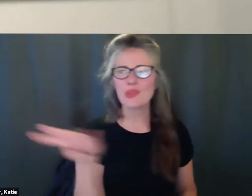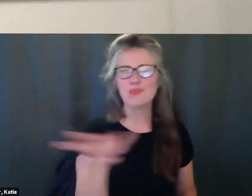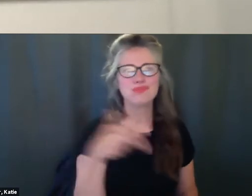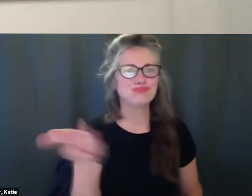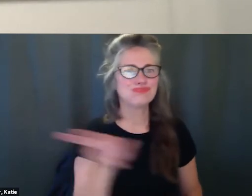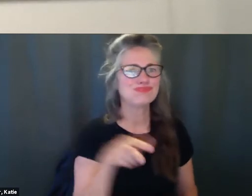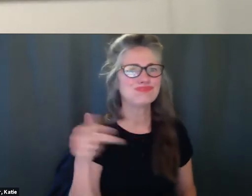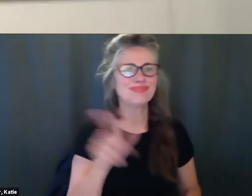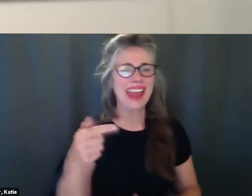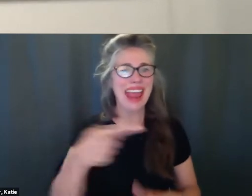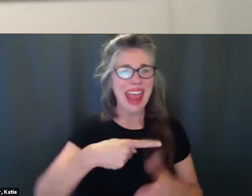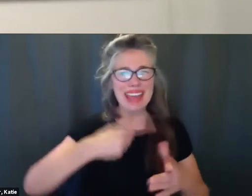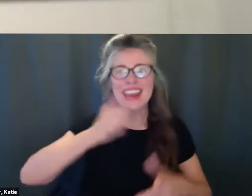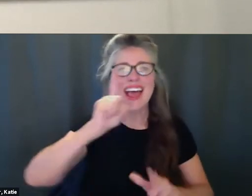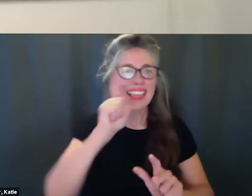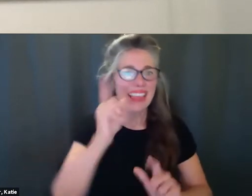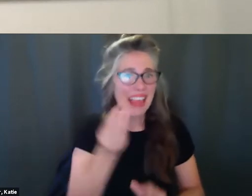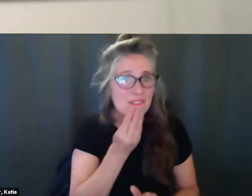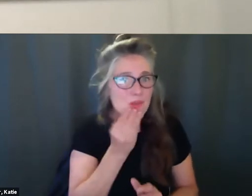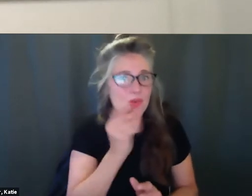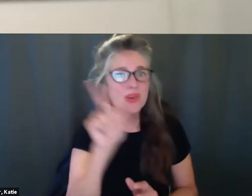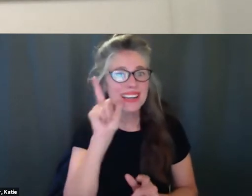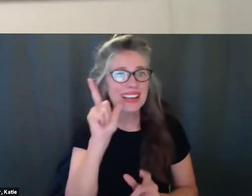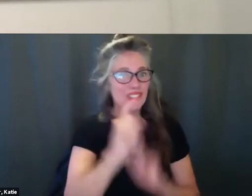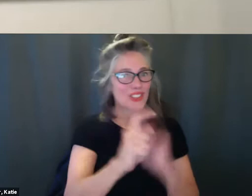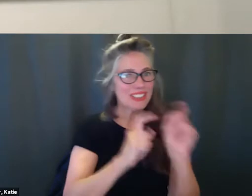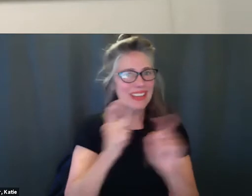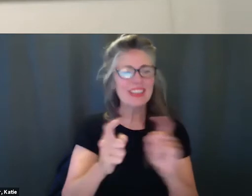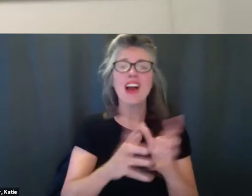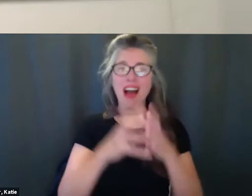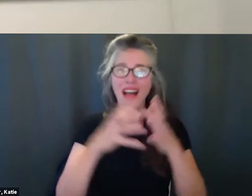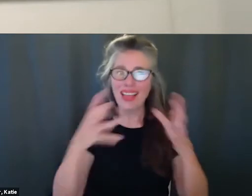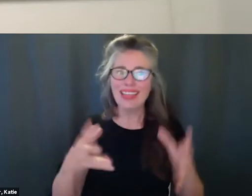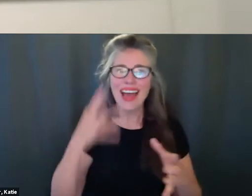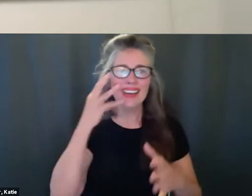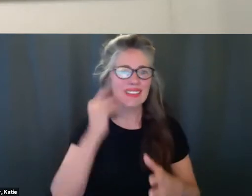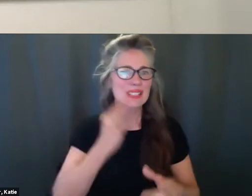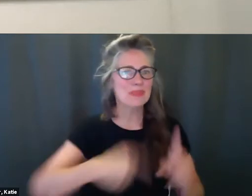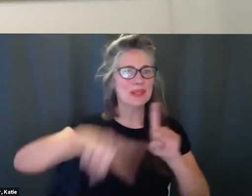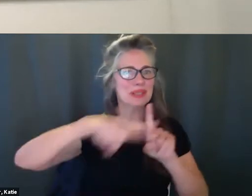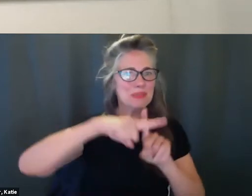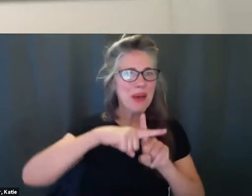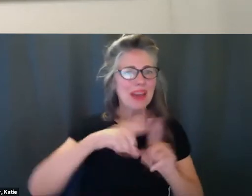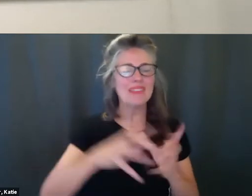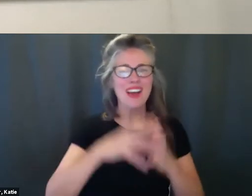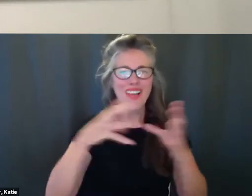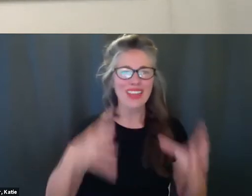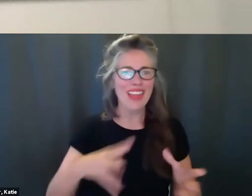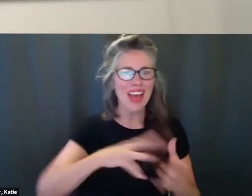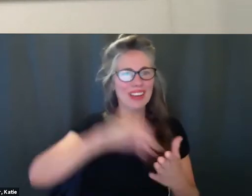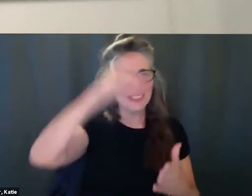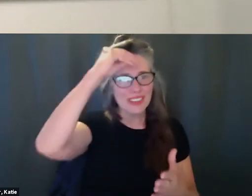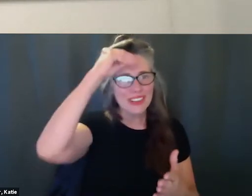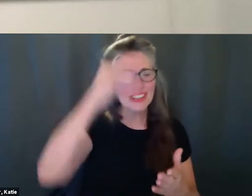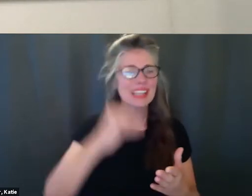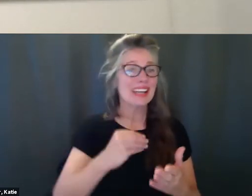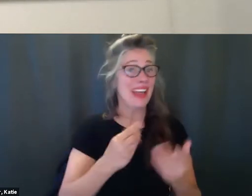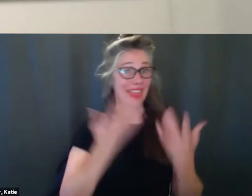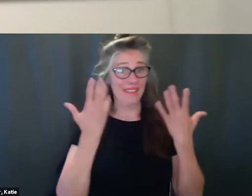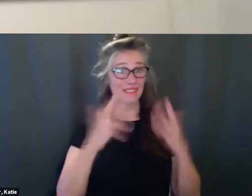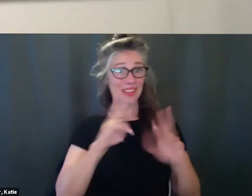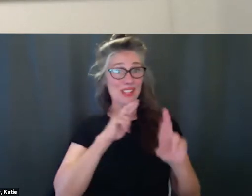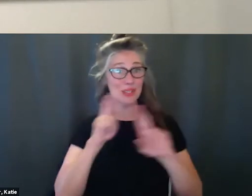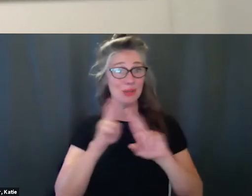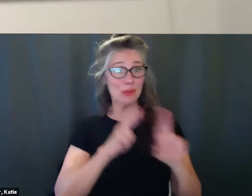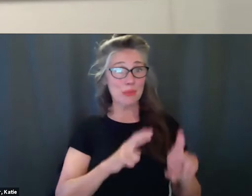of learning in this Summer of Learning report. So that concludes our report for tonight. We'll be happy to answer any questions. And